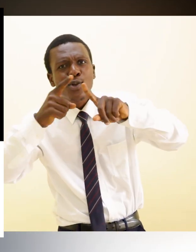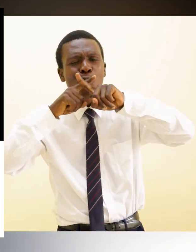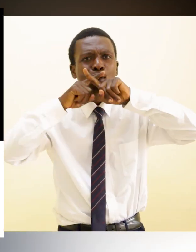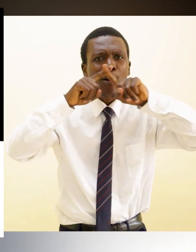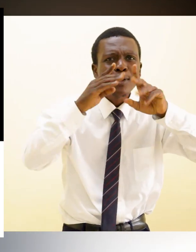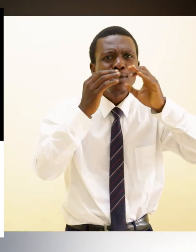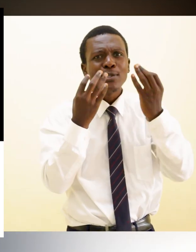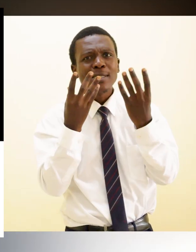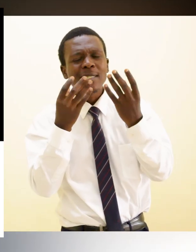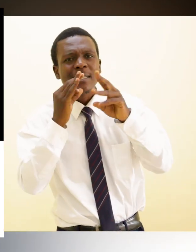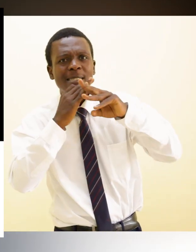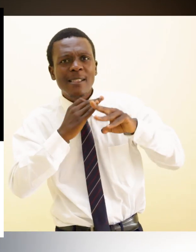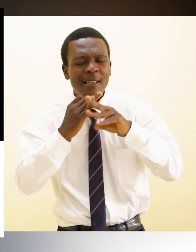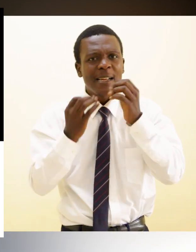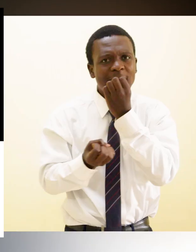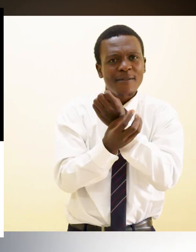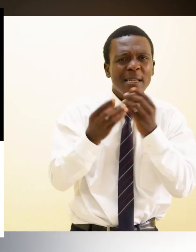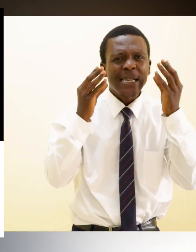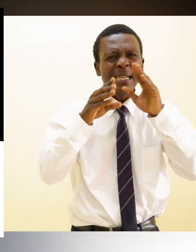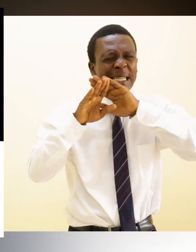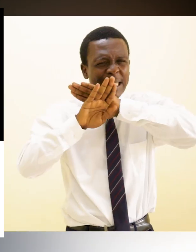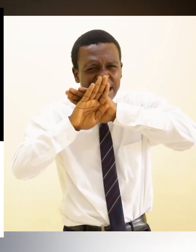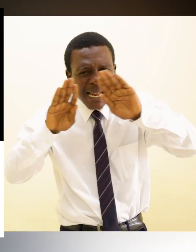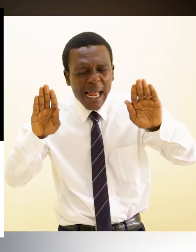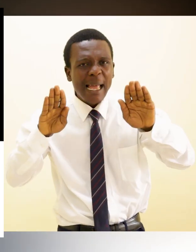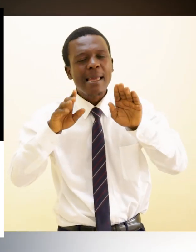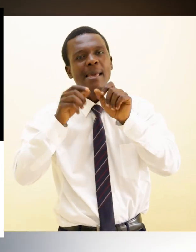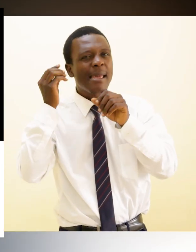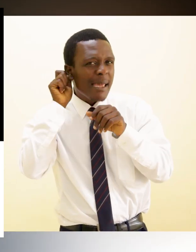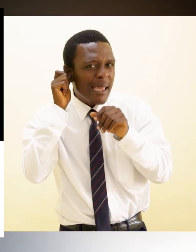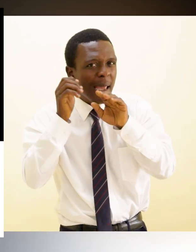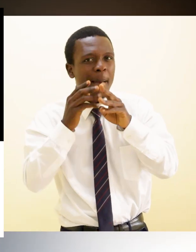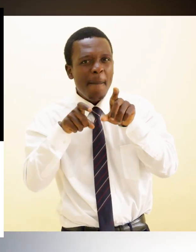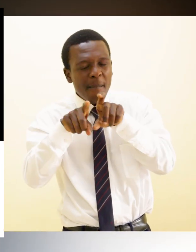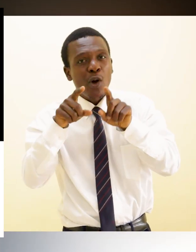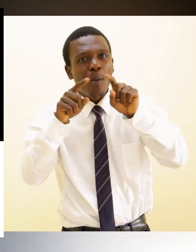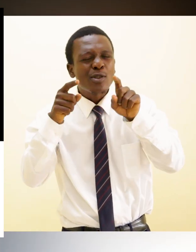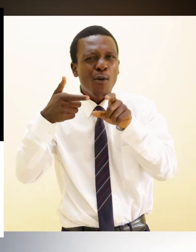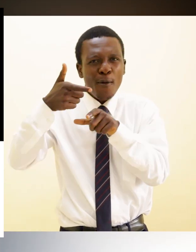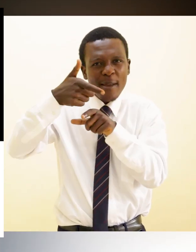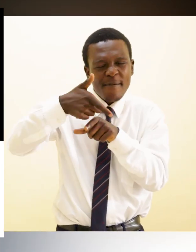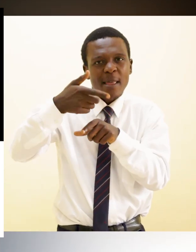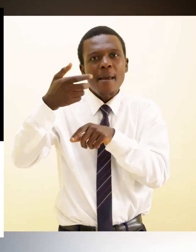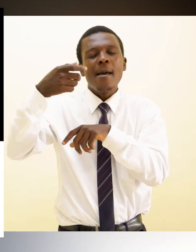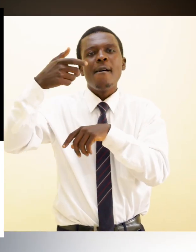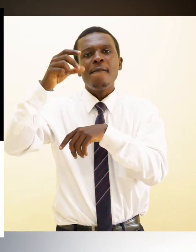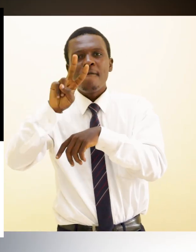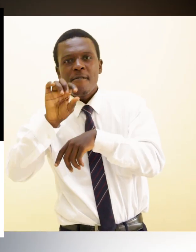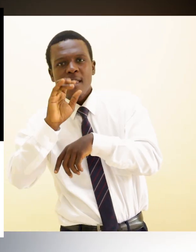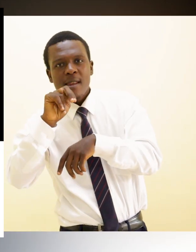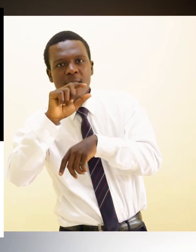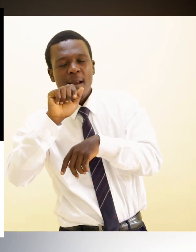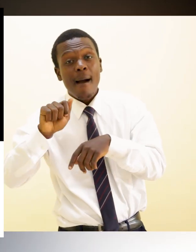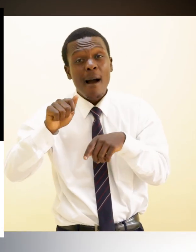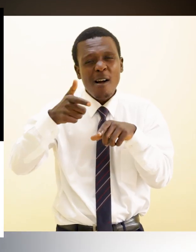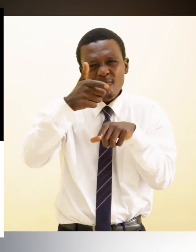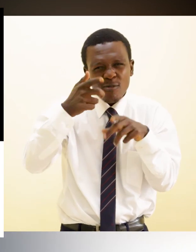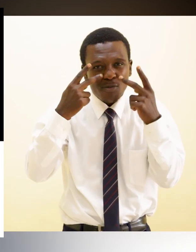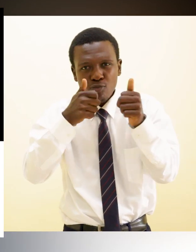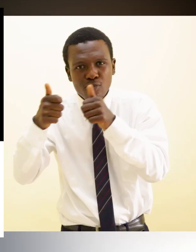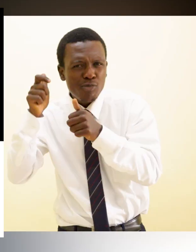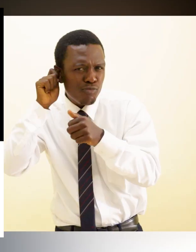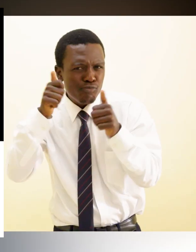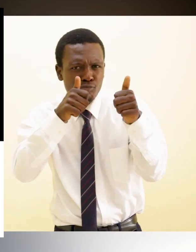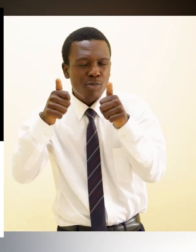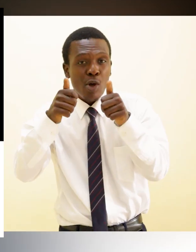and safe first-line advice such as dry ear precautions or suggesting vinegar alcohol mixes if the eardrum is intact.